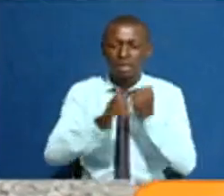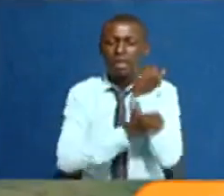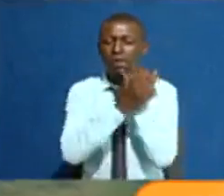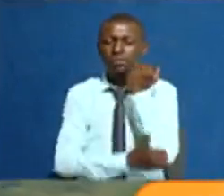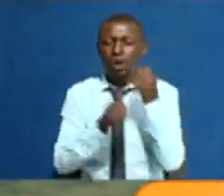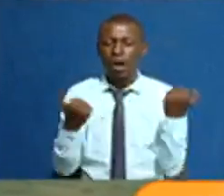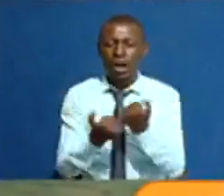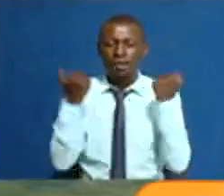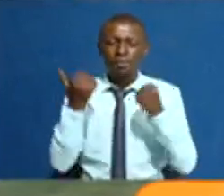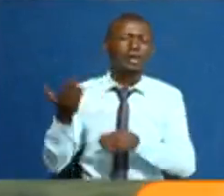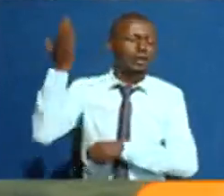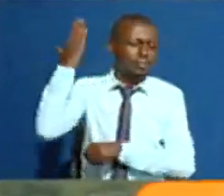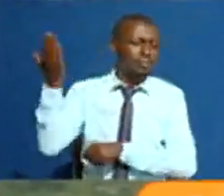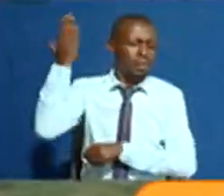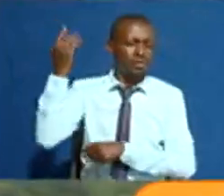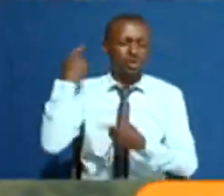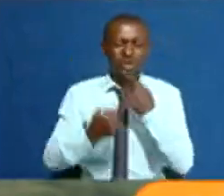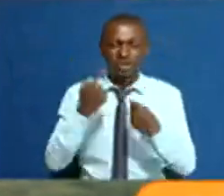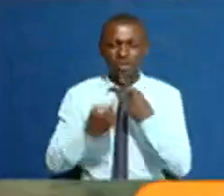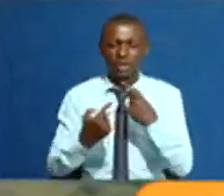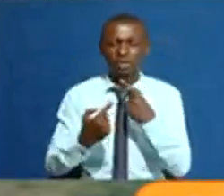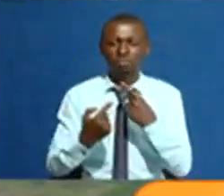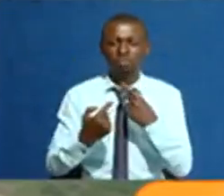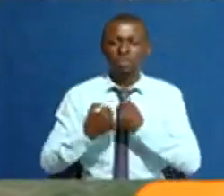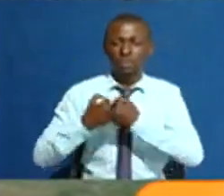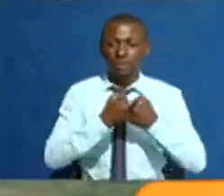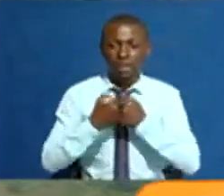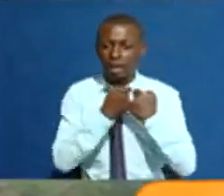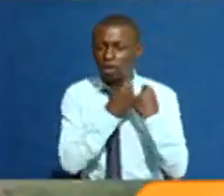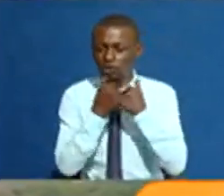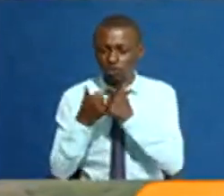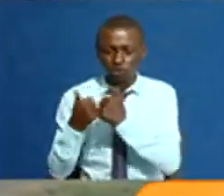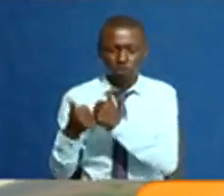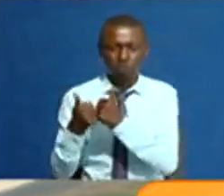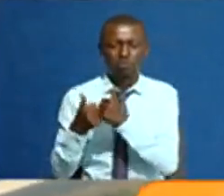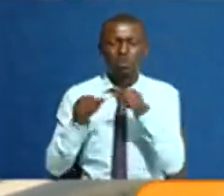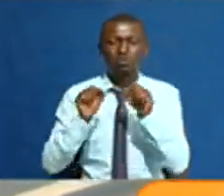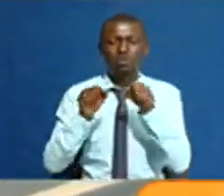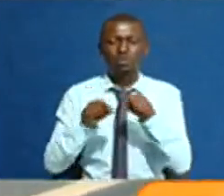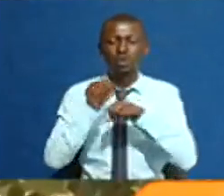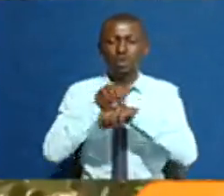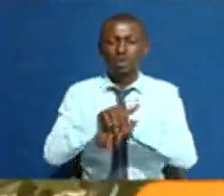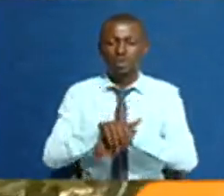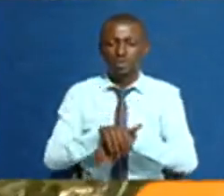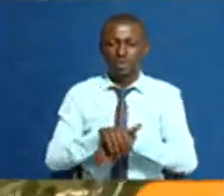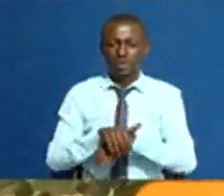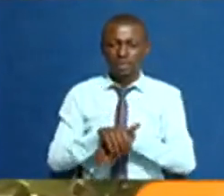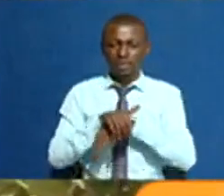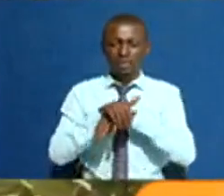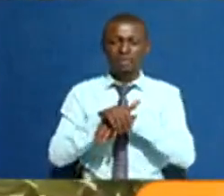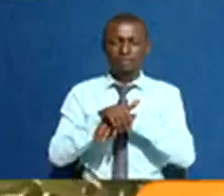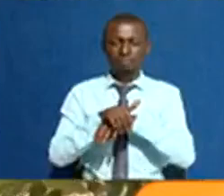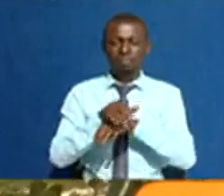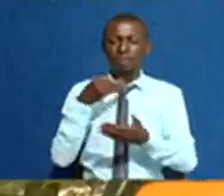ago. To solve the challenge, Ketraco, with financing from the French Development Agency, has over the last